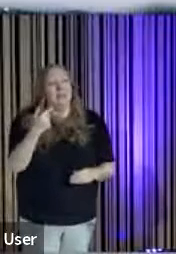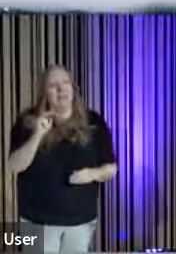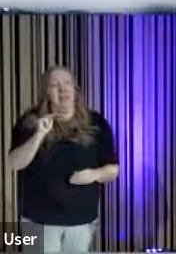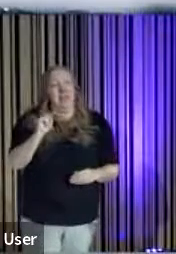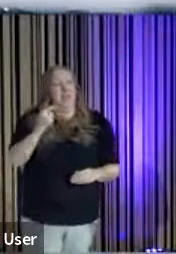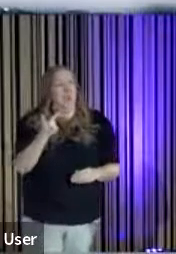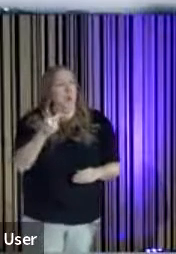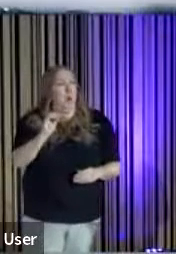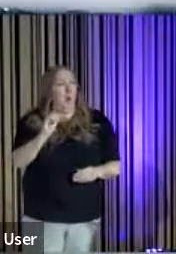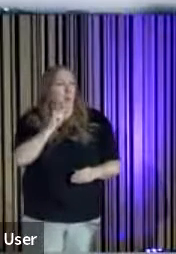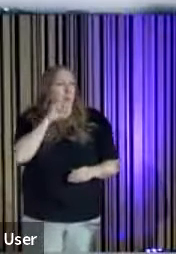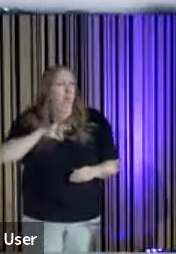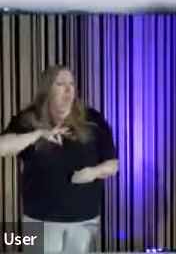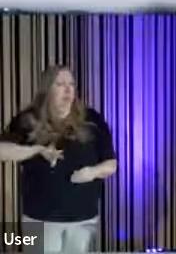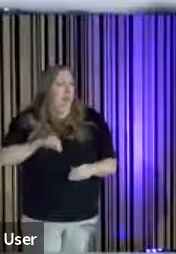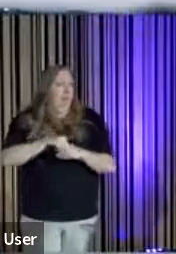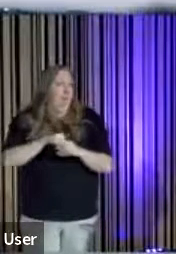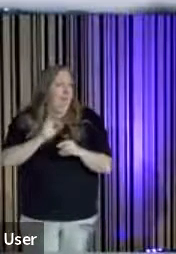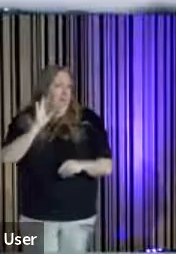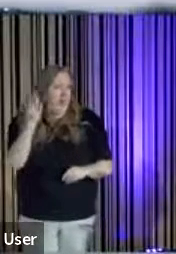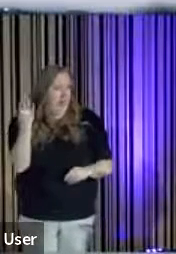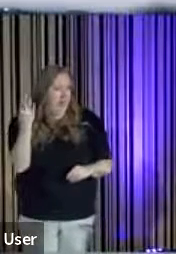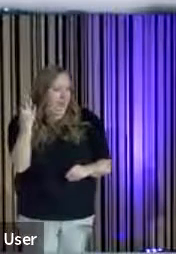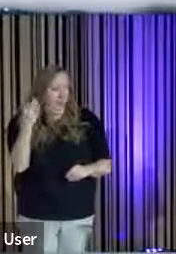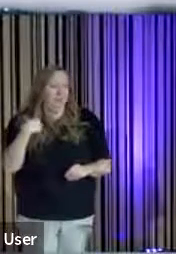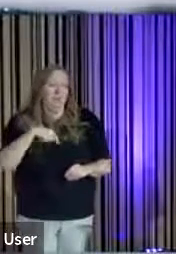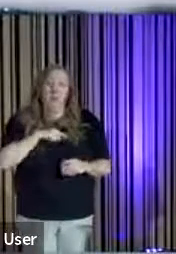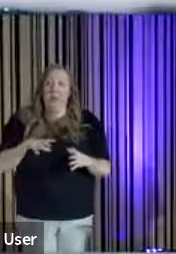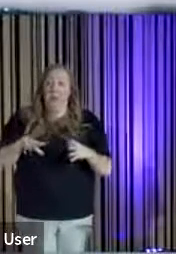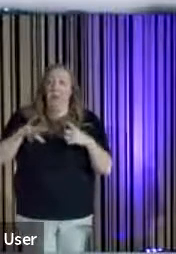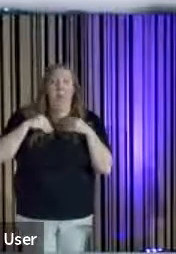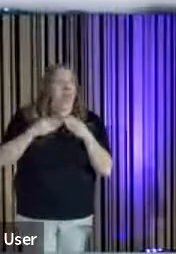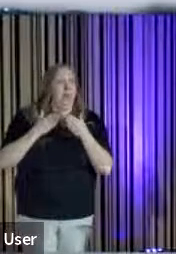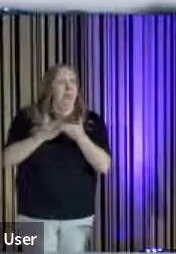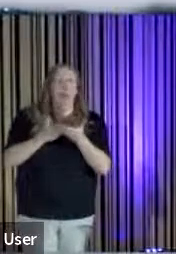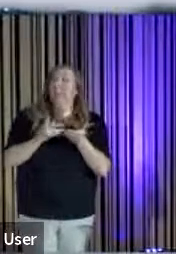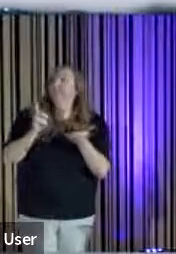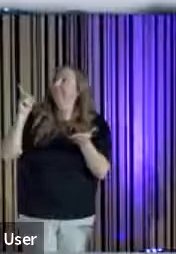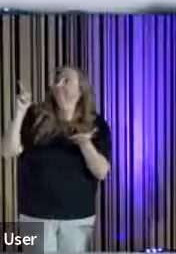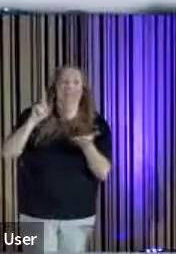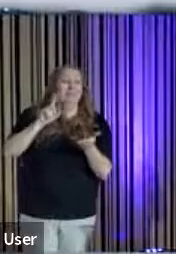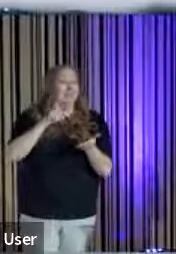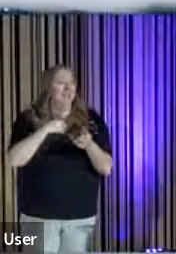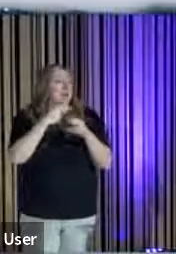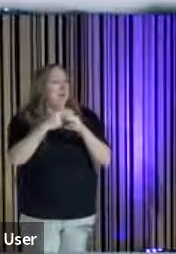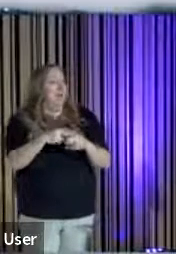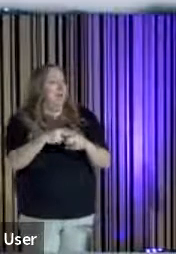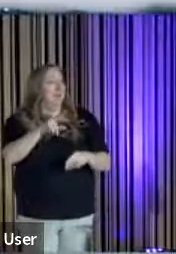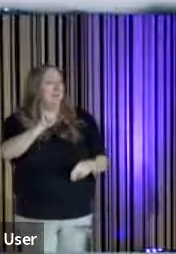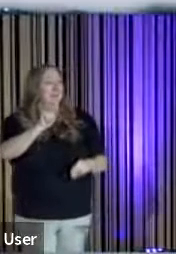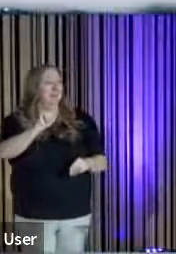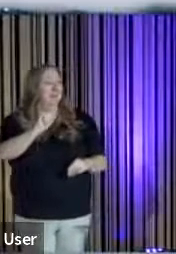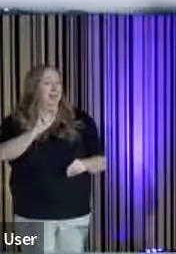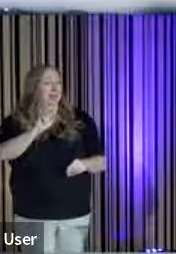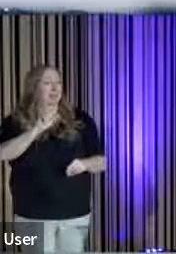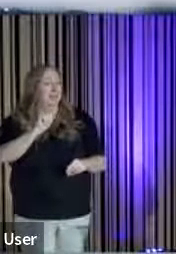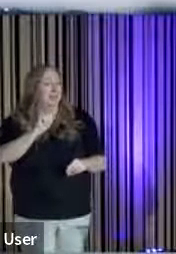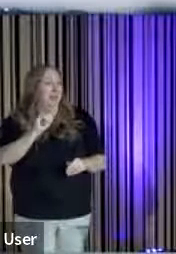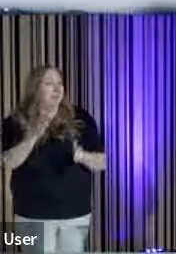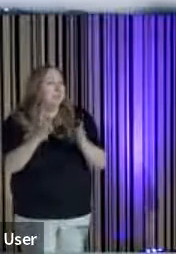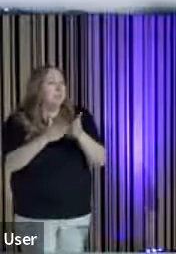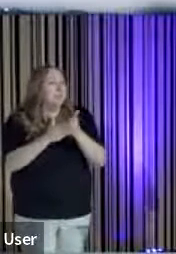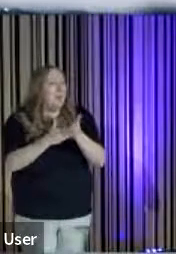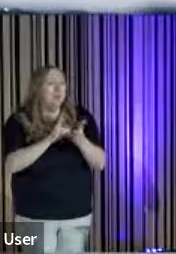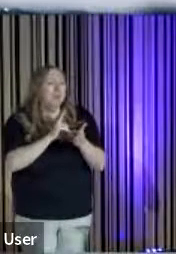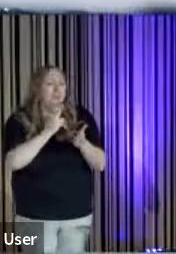France. We own this boat, the TARA vessel that you see here. It's not very big, it's very small, but